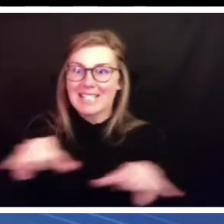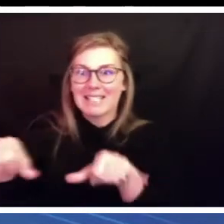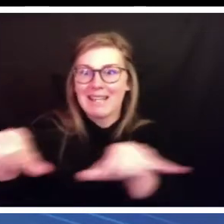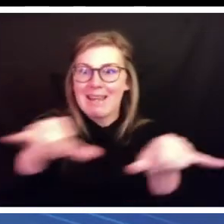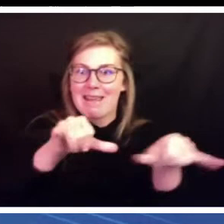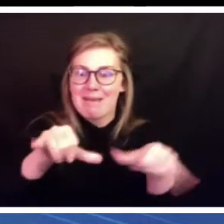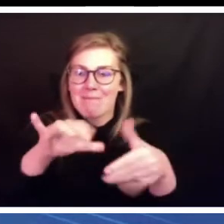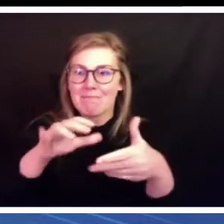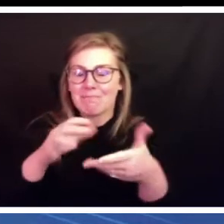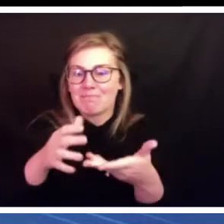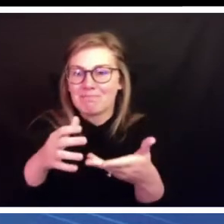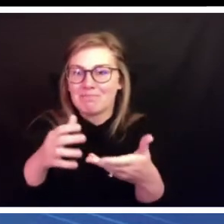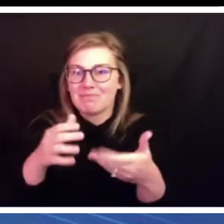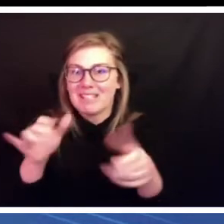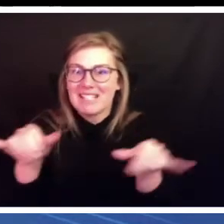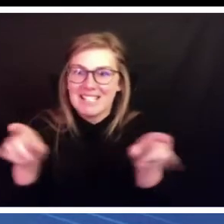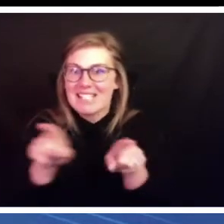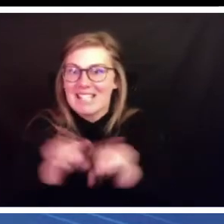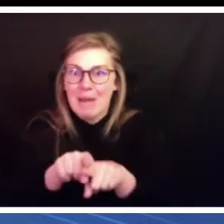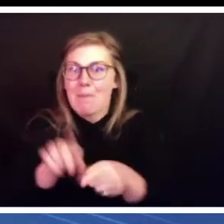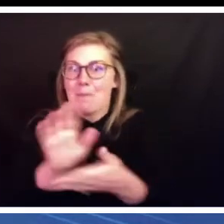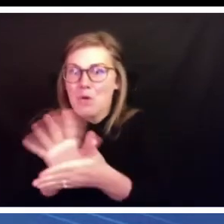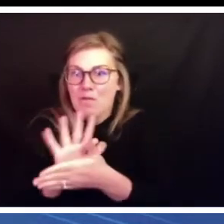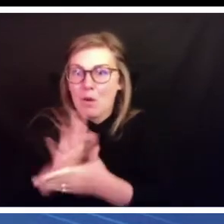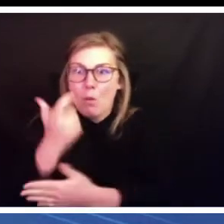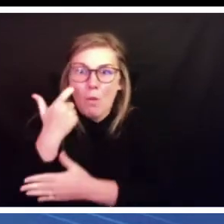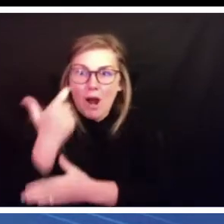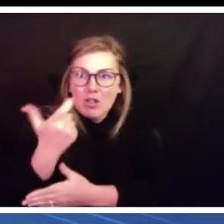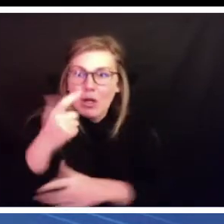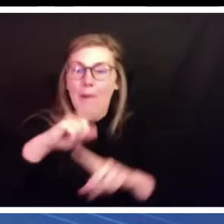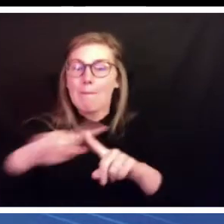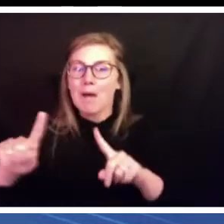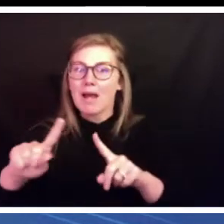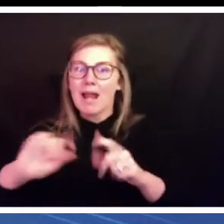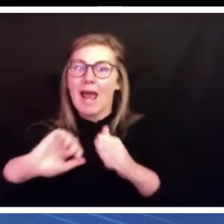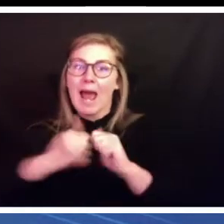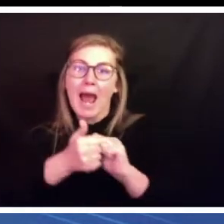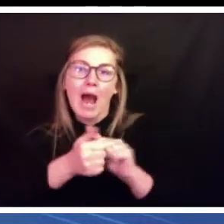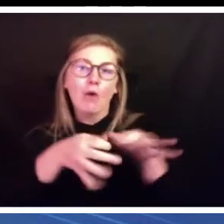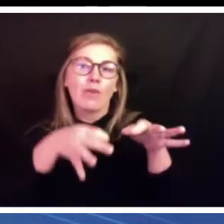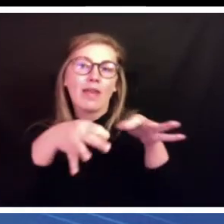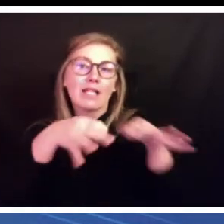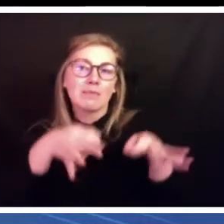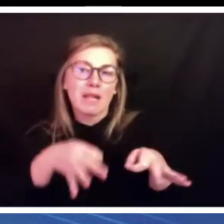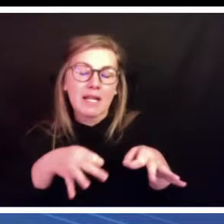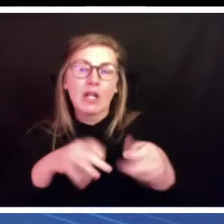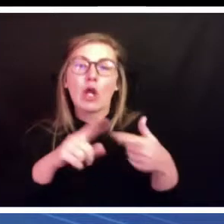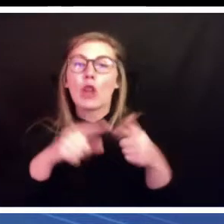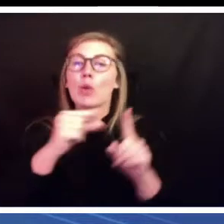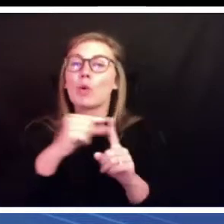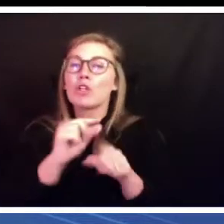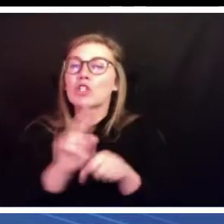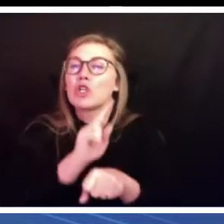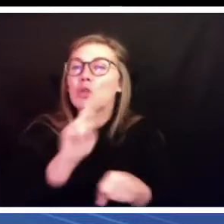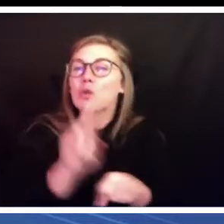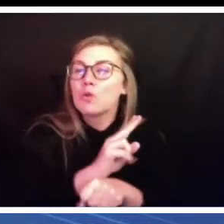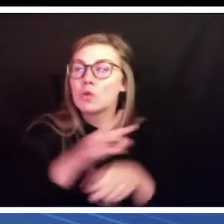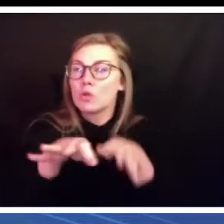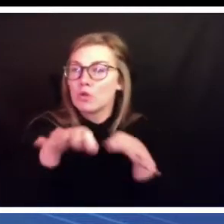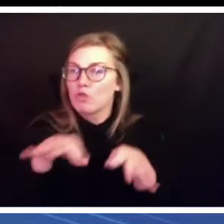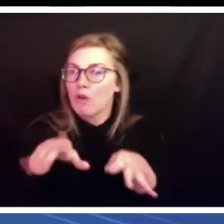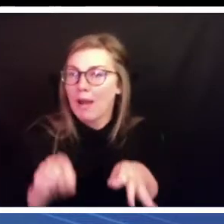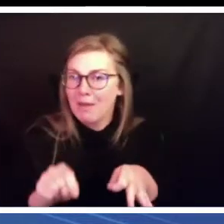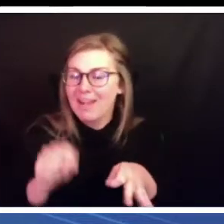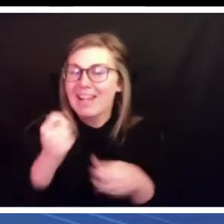which the words that they choose to describe it and how they choose to describe it is going to be different for each one. So I wanted to make sure,